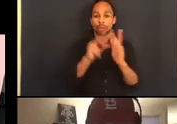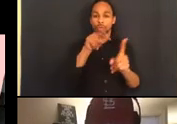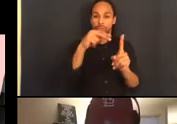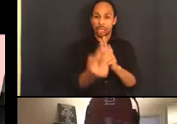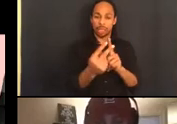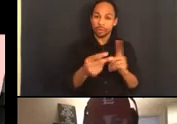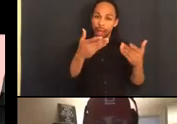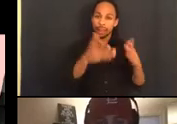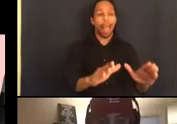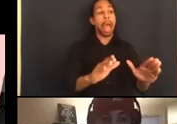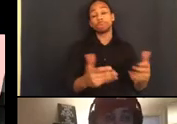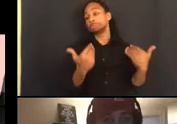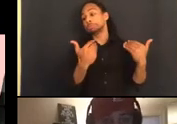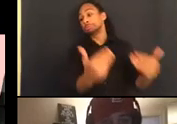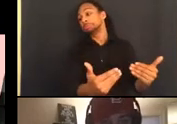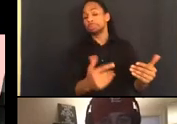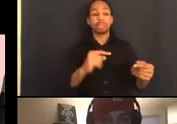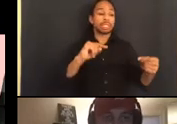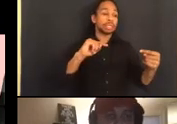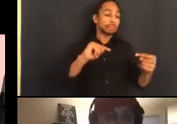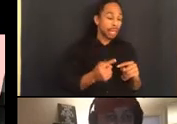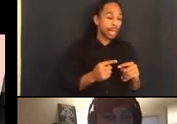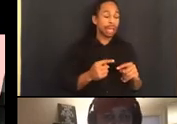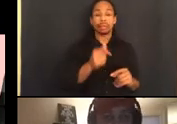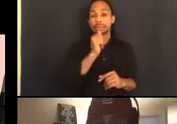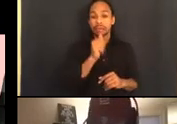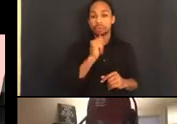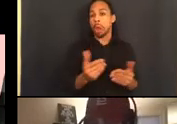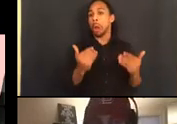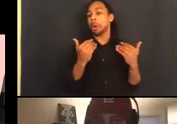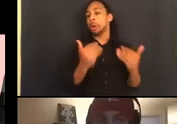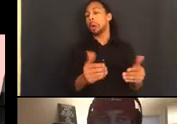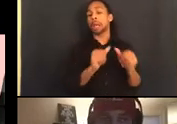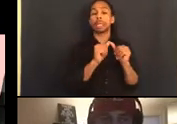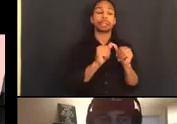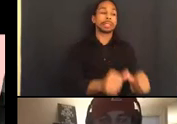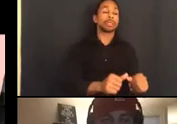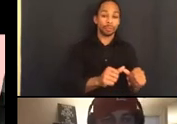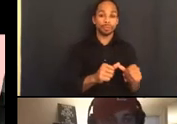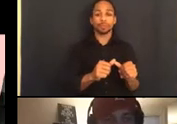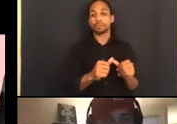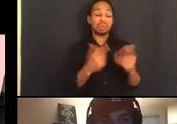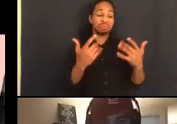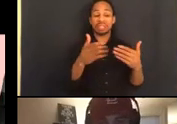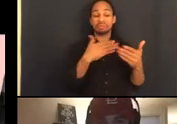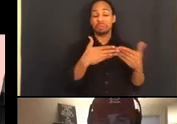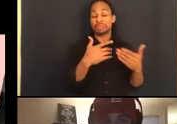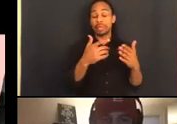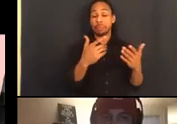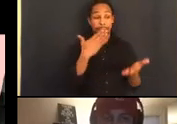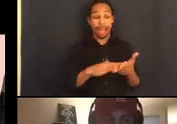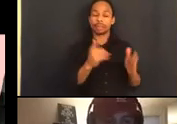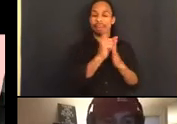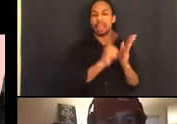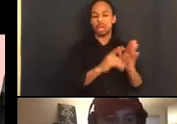of suffering and pain that is being caused right now to continue under the guise of it being legal. What justice is doing is